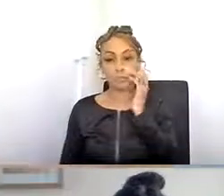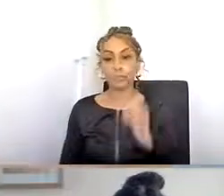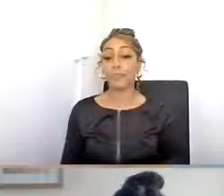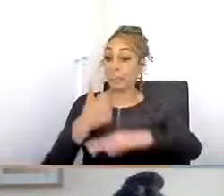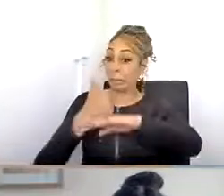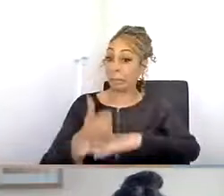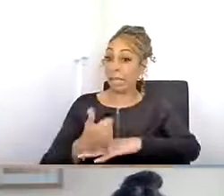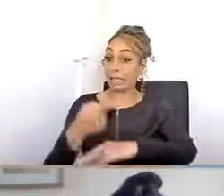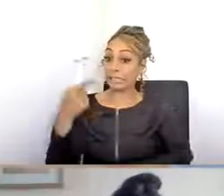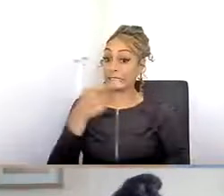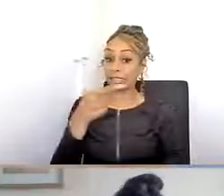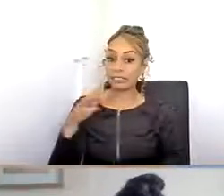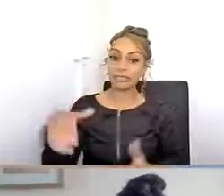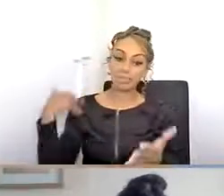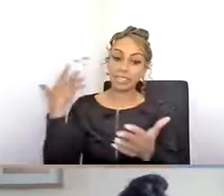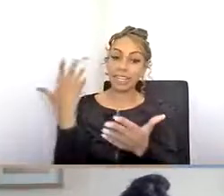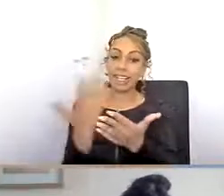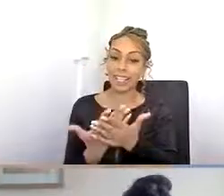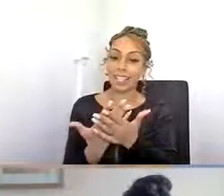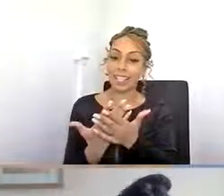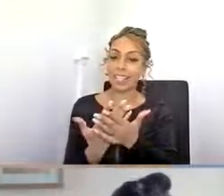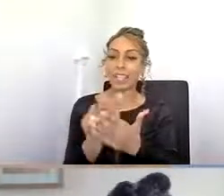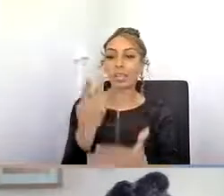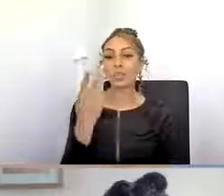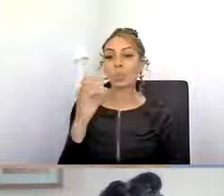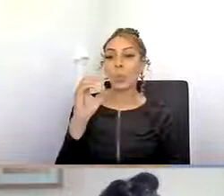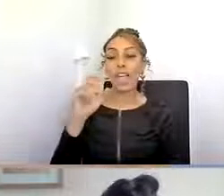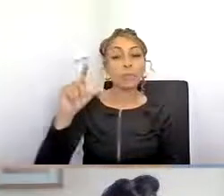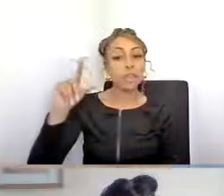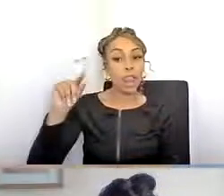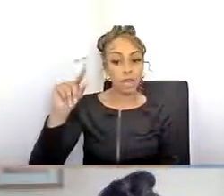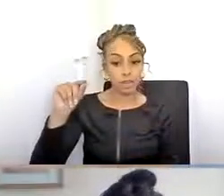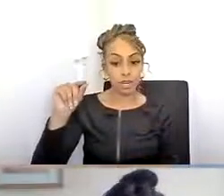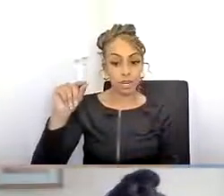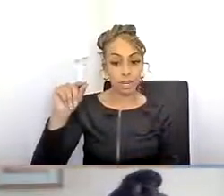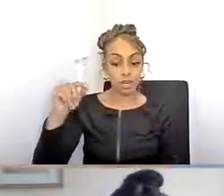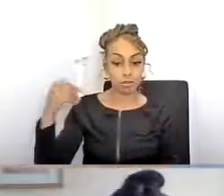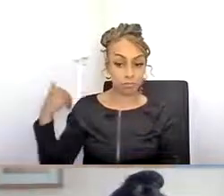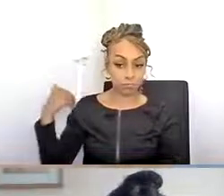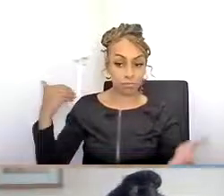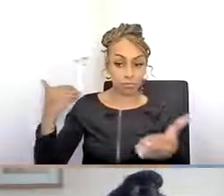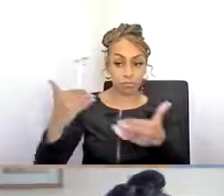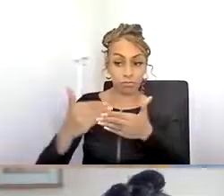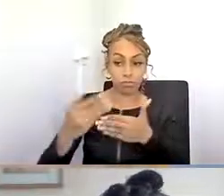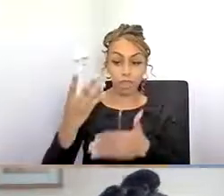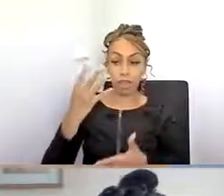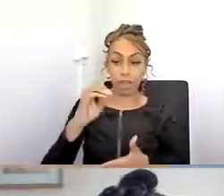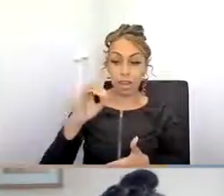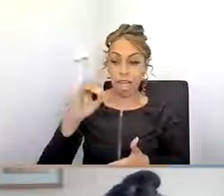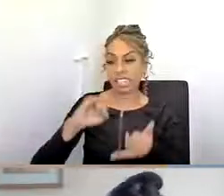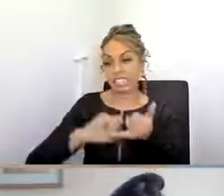here until 2011. And during this period, from the early